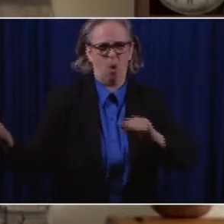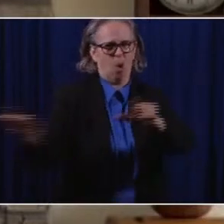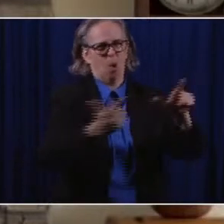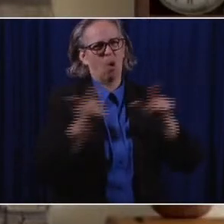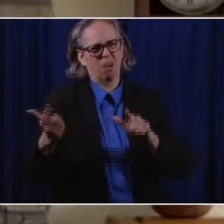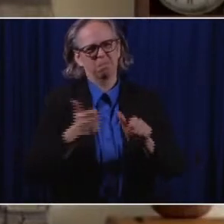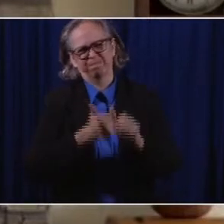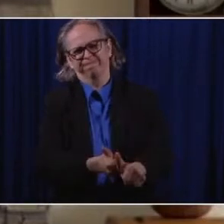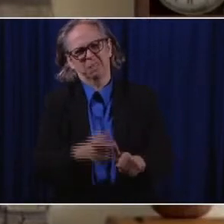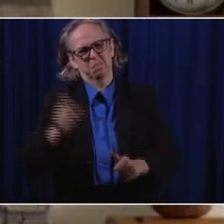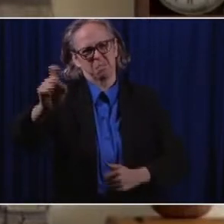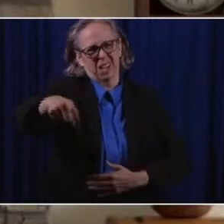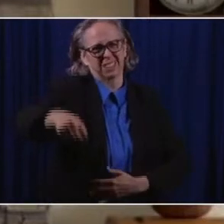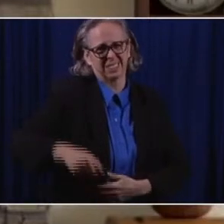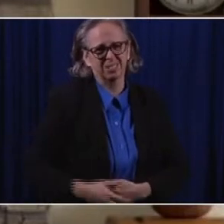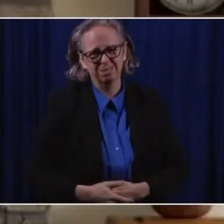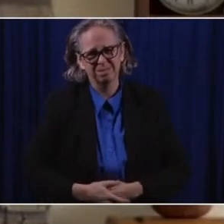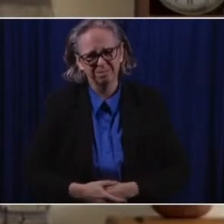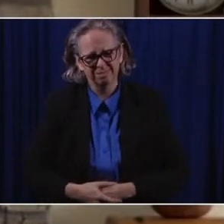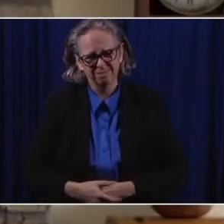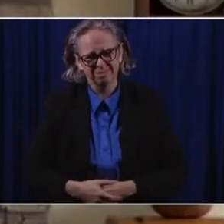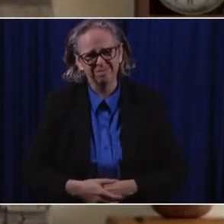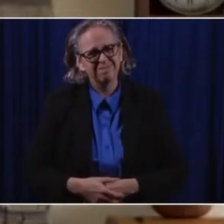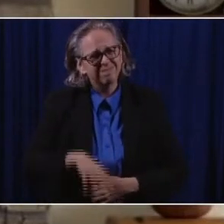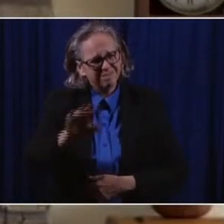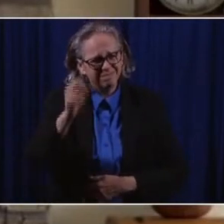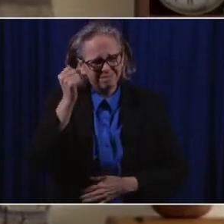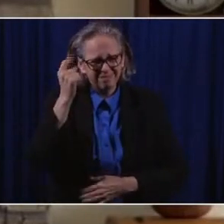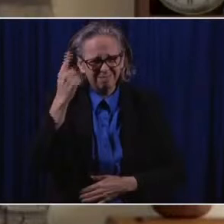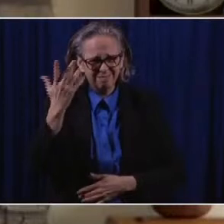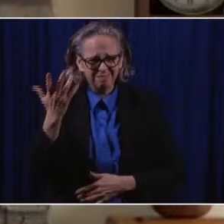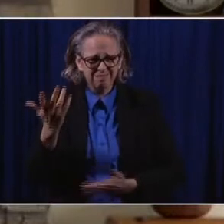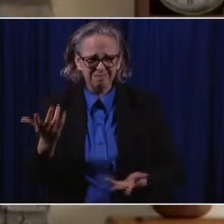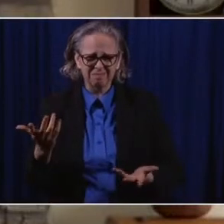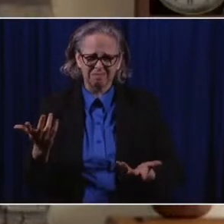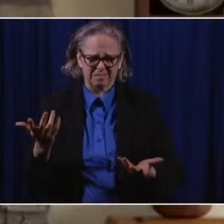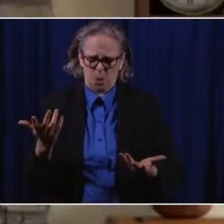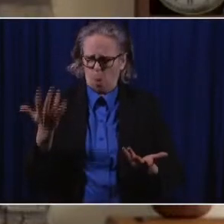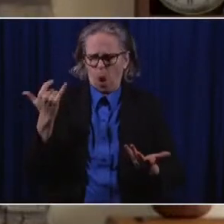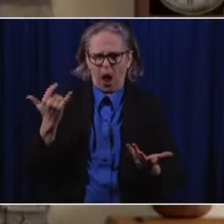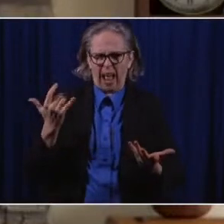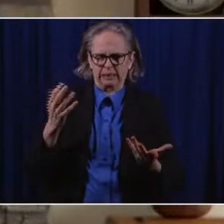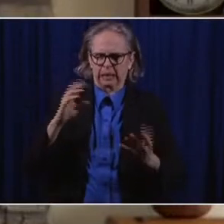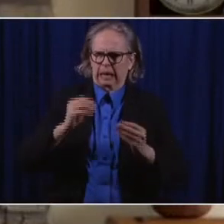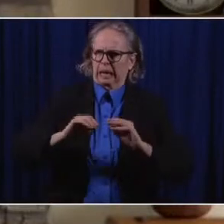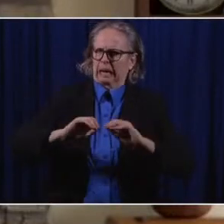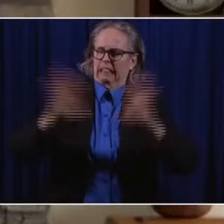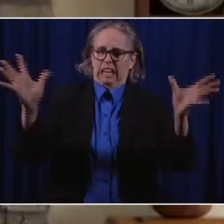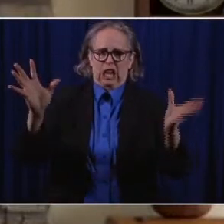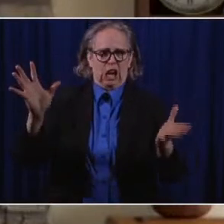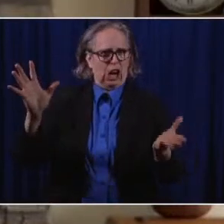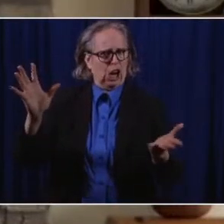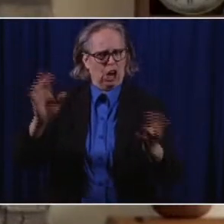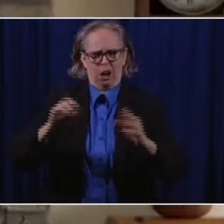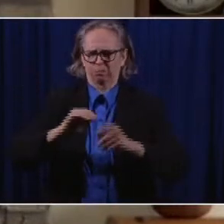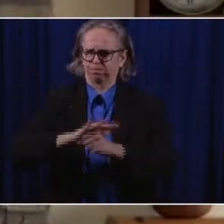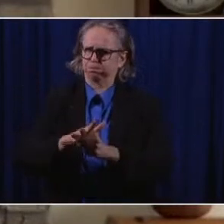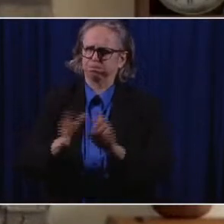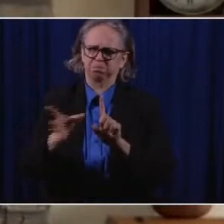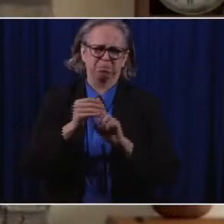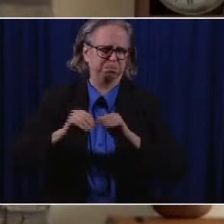campus. Again, an opportunity to pull back some and to make a difference, fewer contacts.